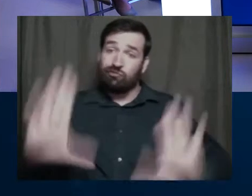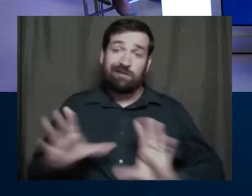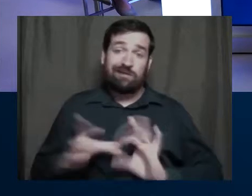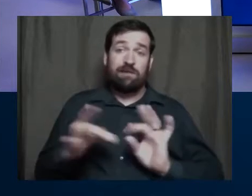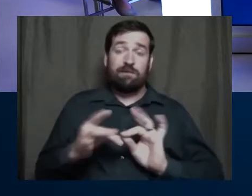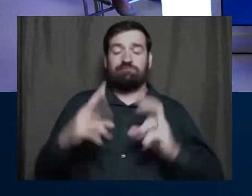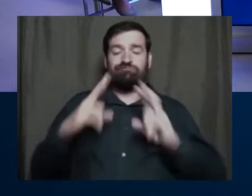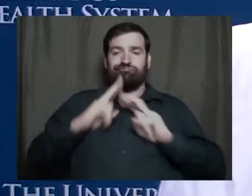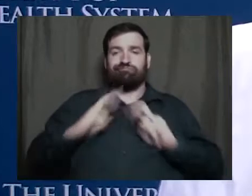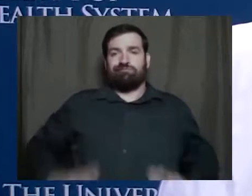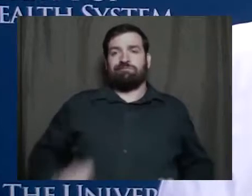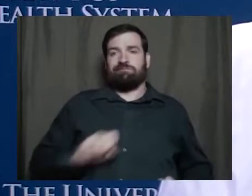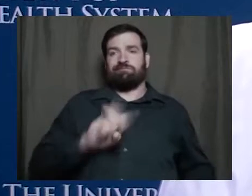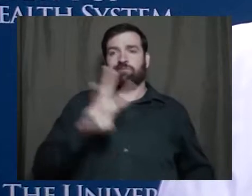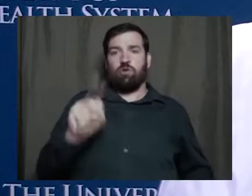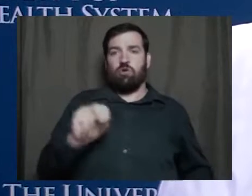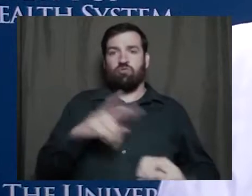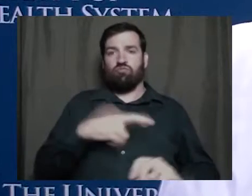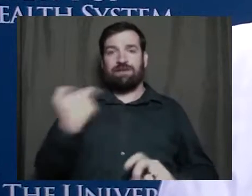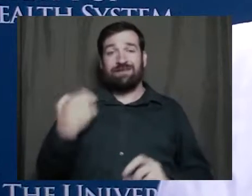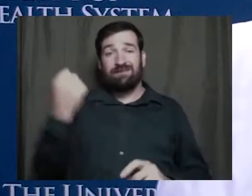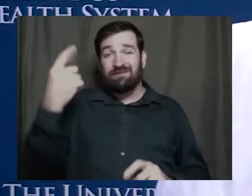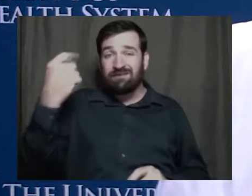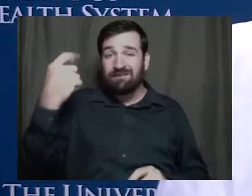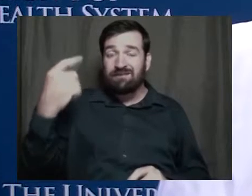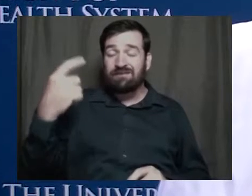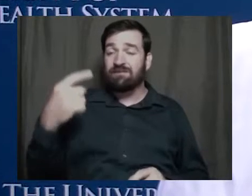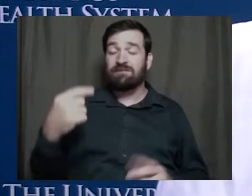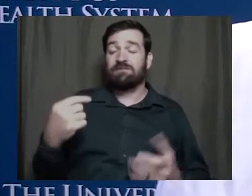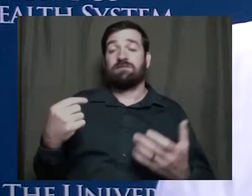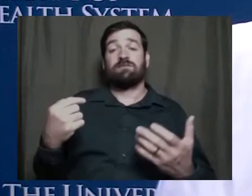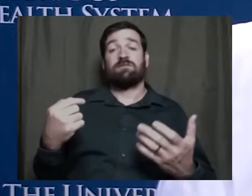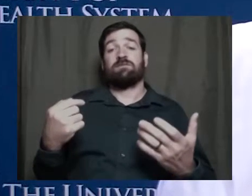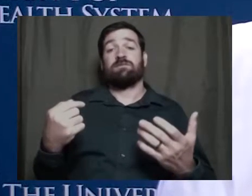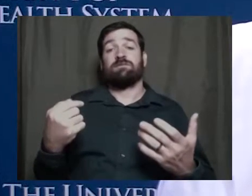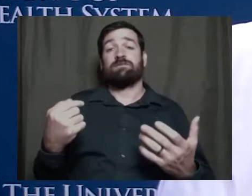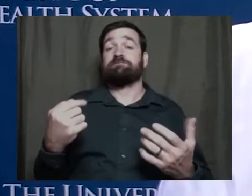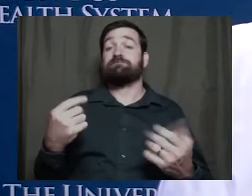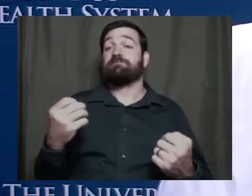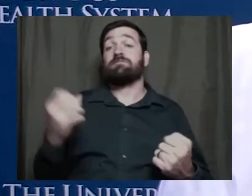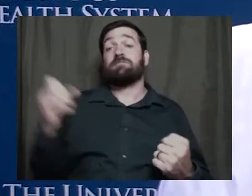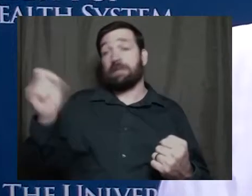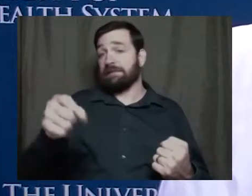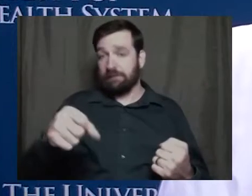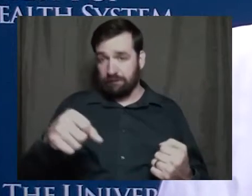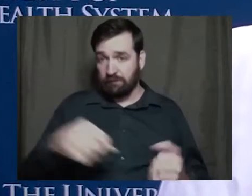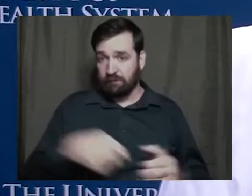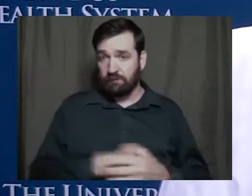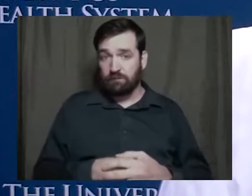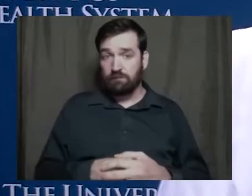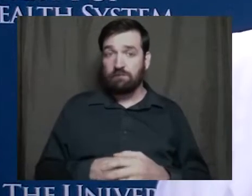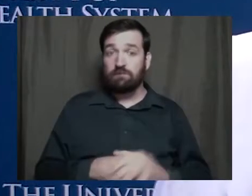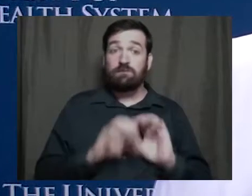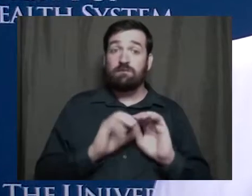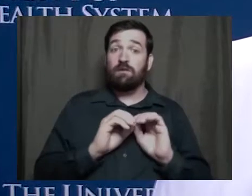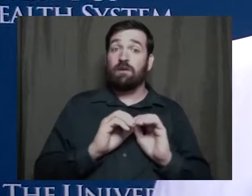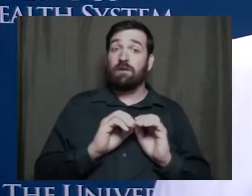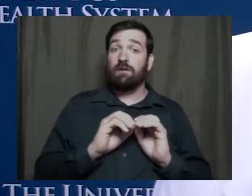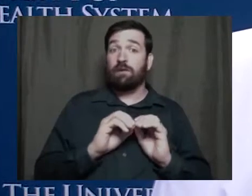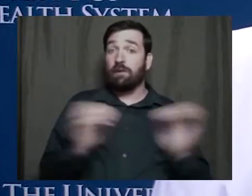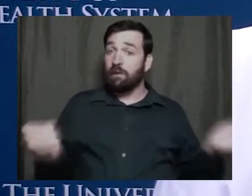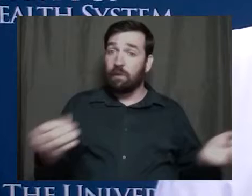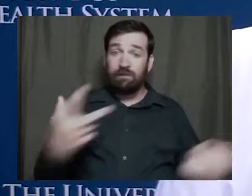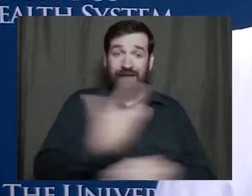and understand that really when we get into this is, yes, no vaccine can maybe necessarily be